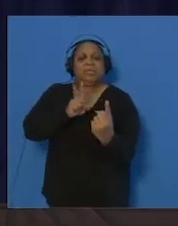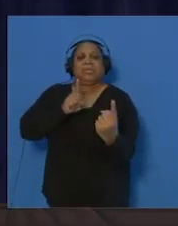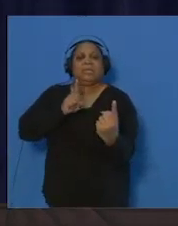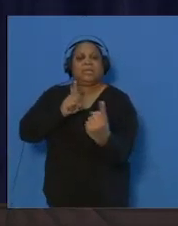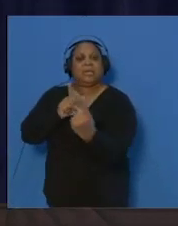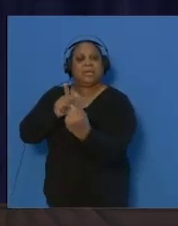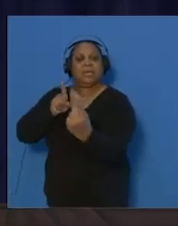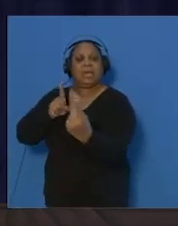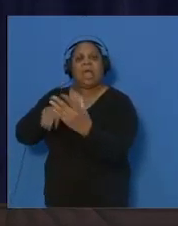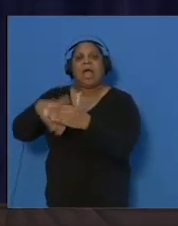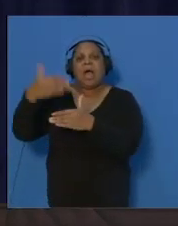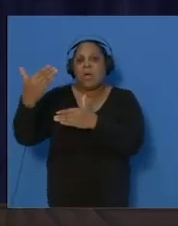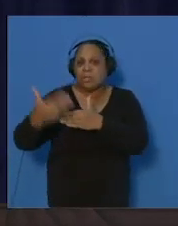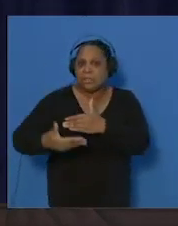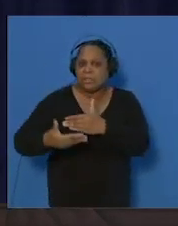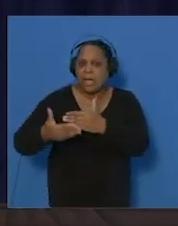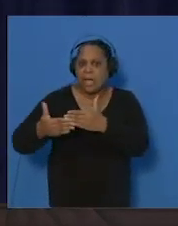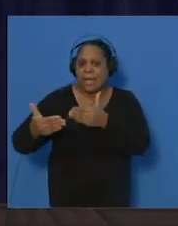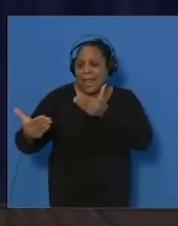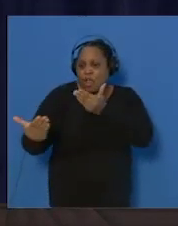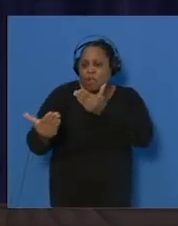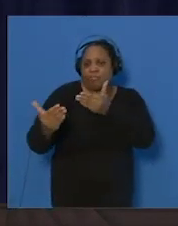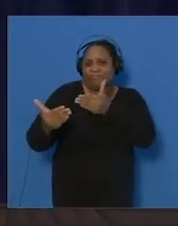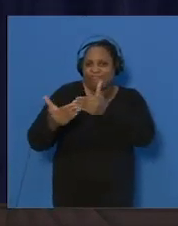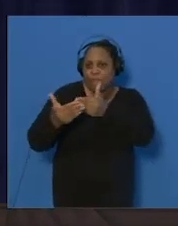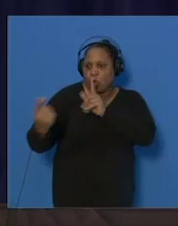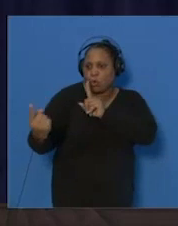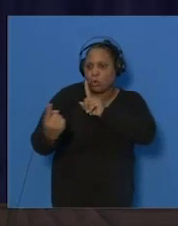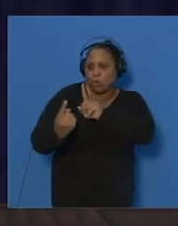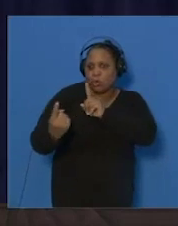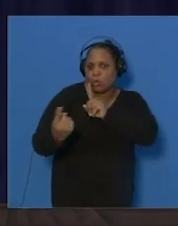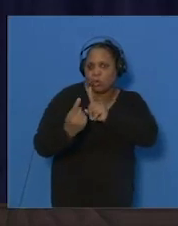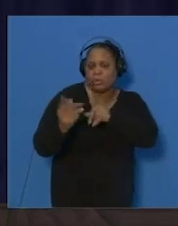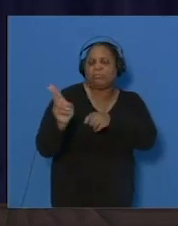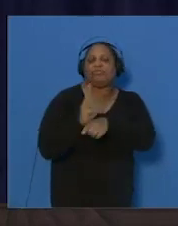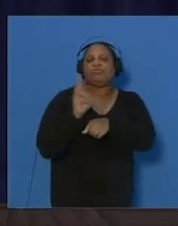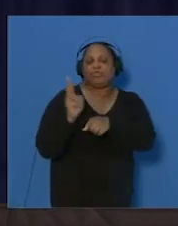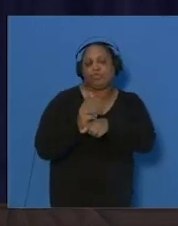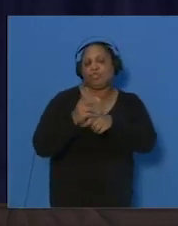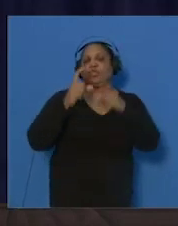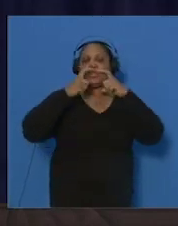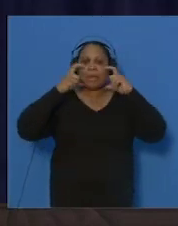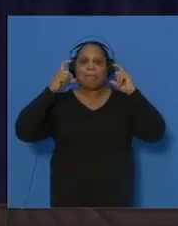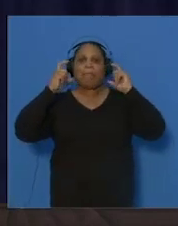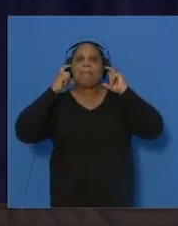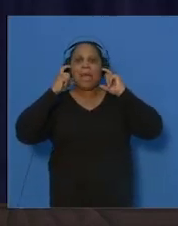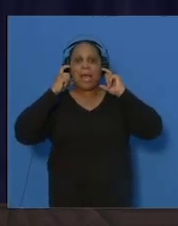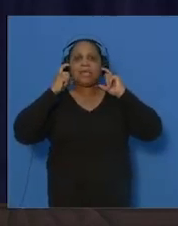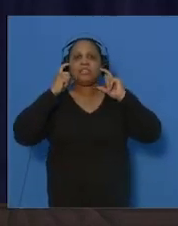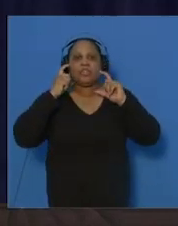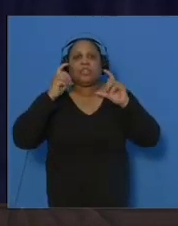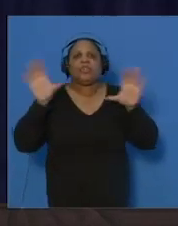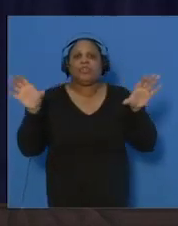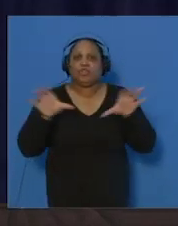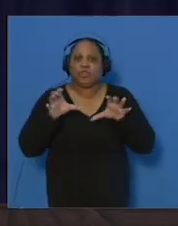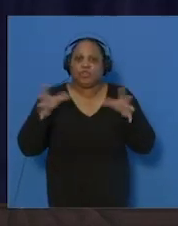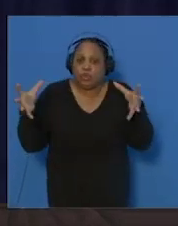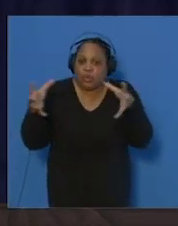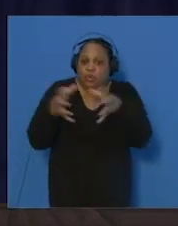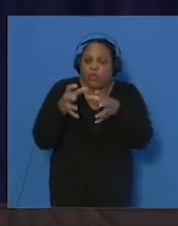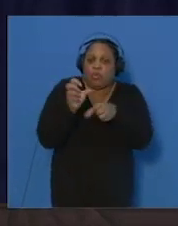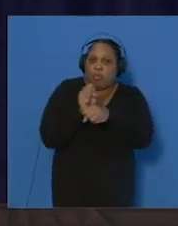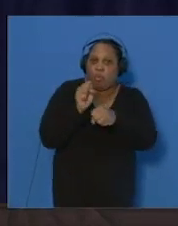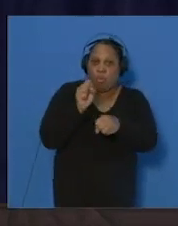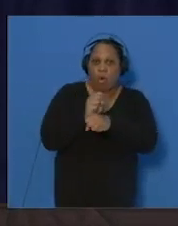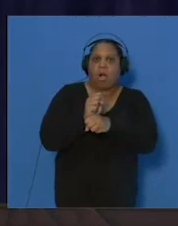When you're outside and in close proximity with others, make sure that you wear a mask, and let's do our collective work to keep